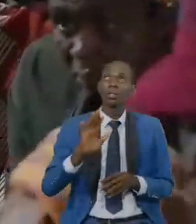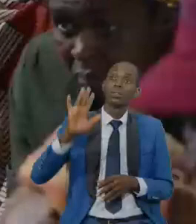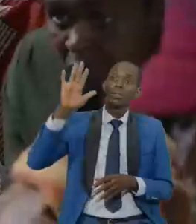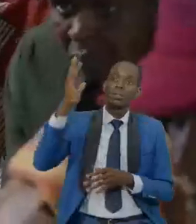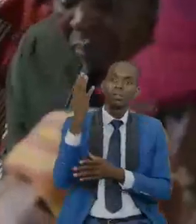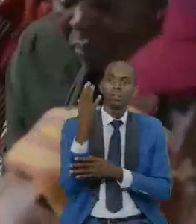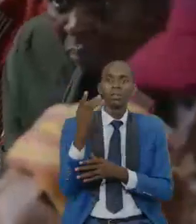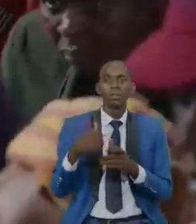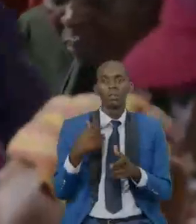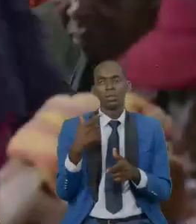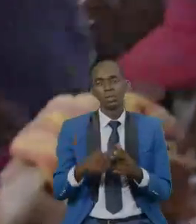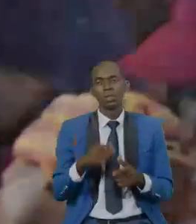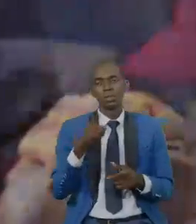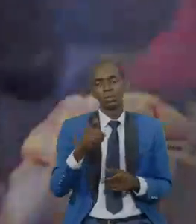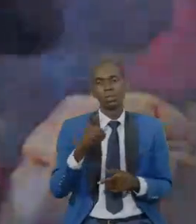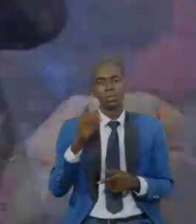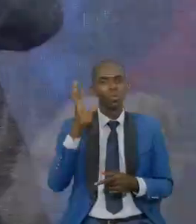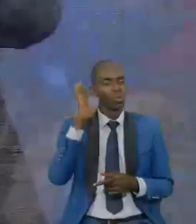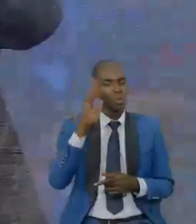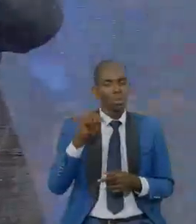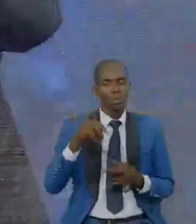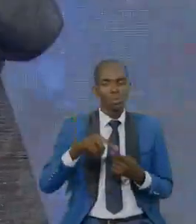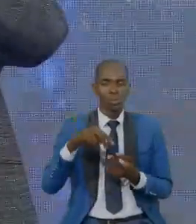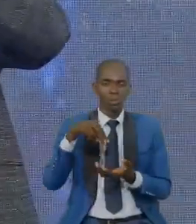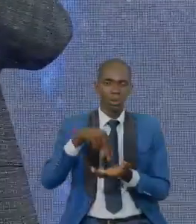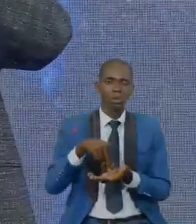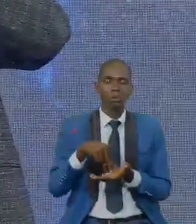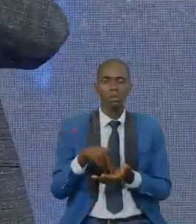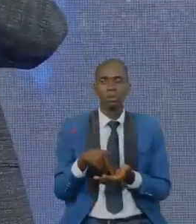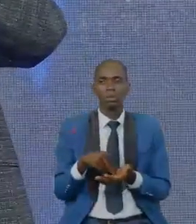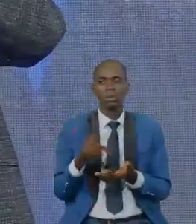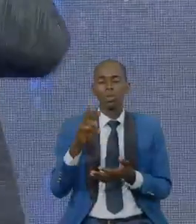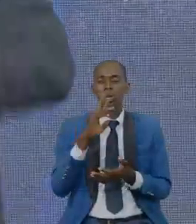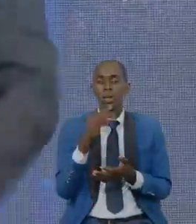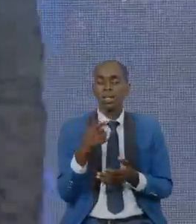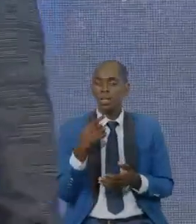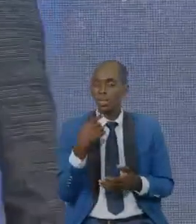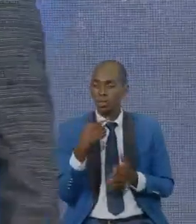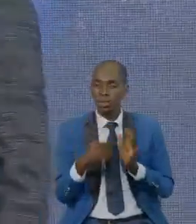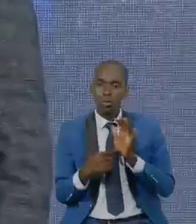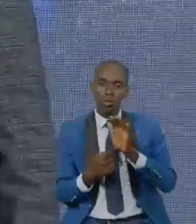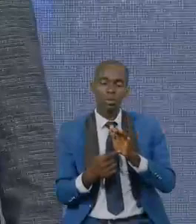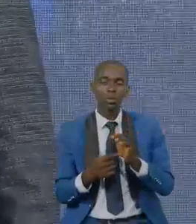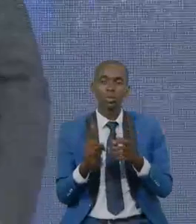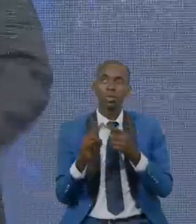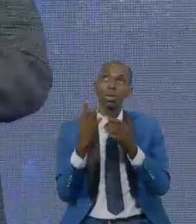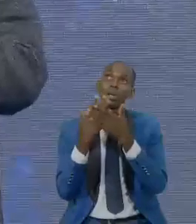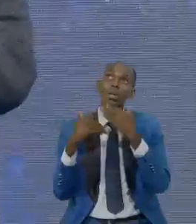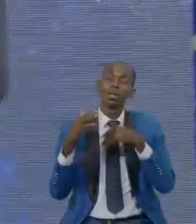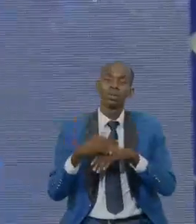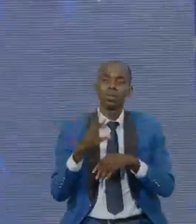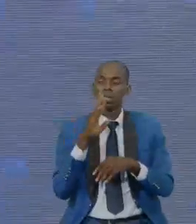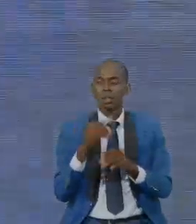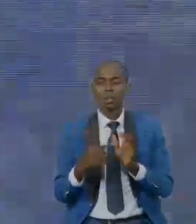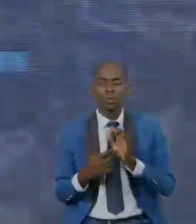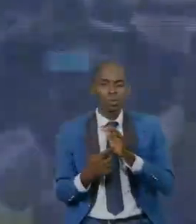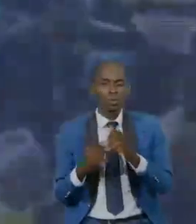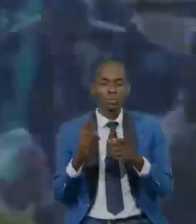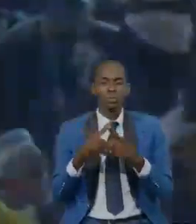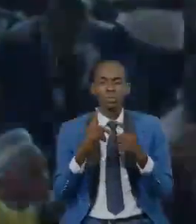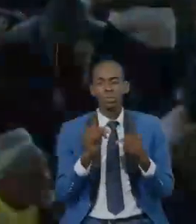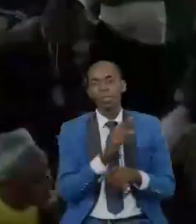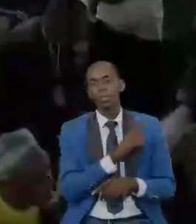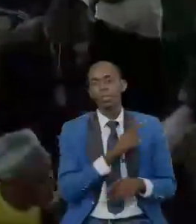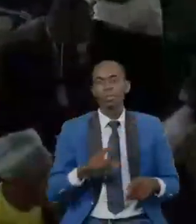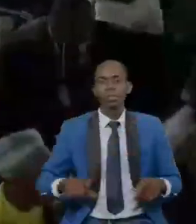up. You are indicating to heaven. You are indicating to the Lord. I